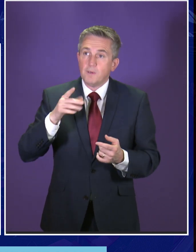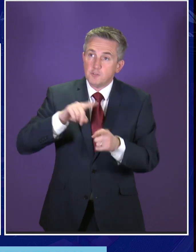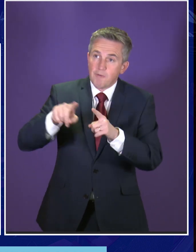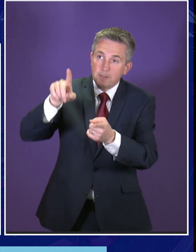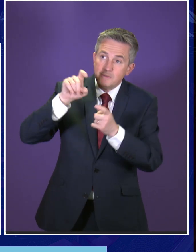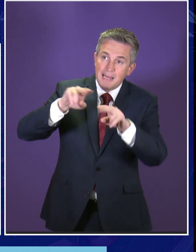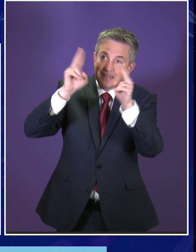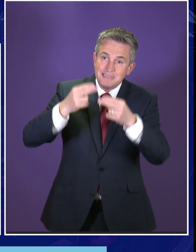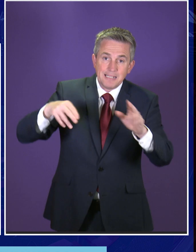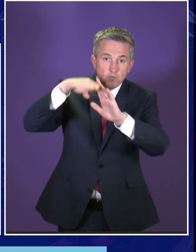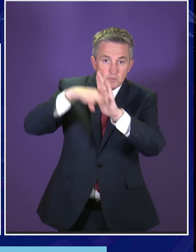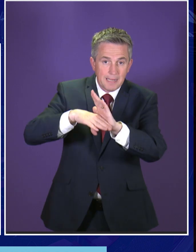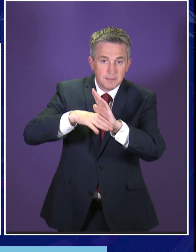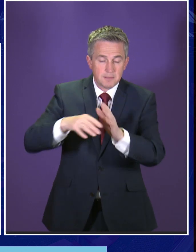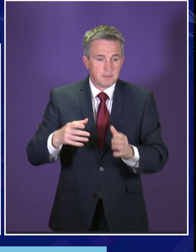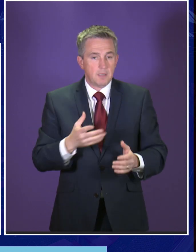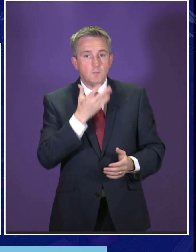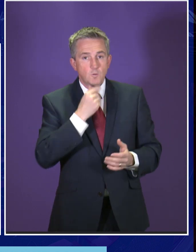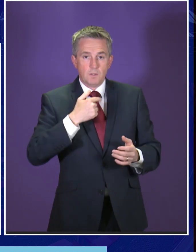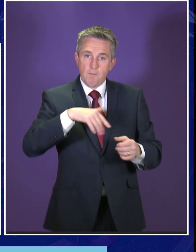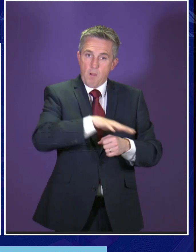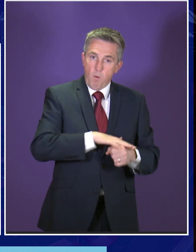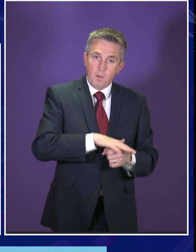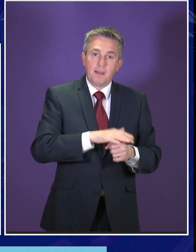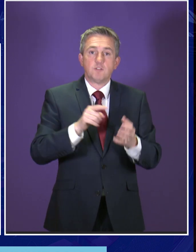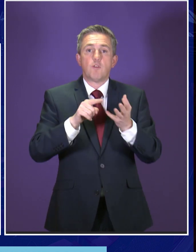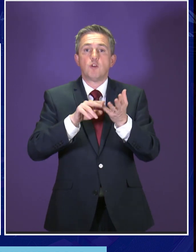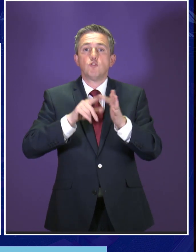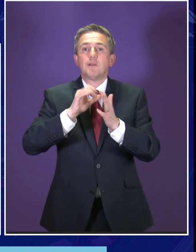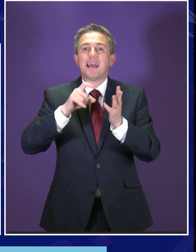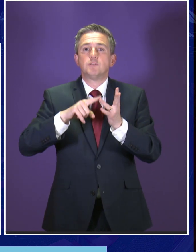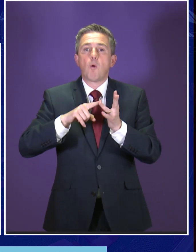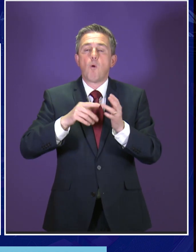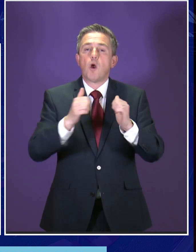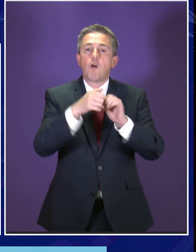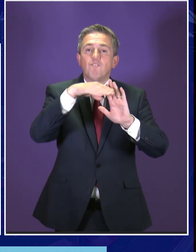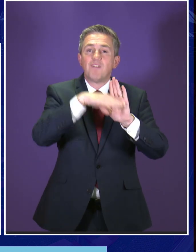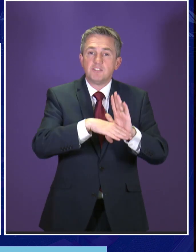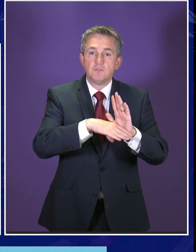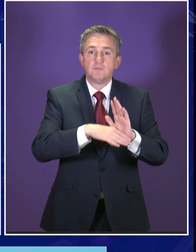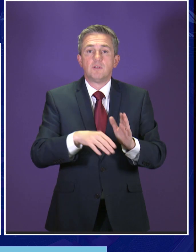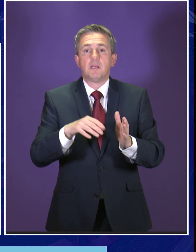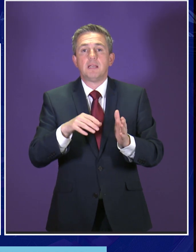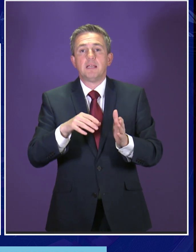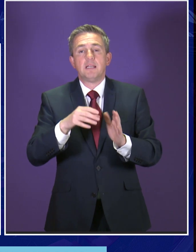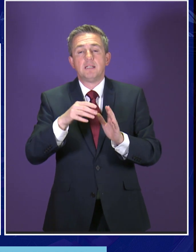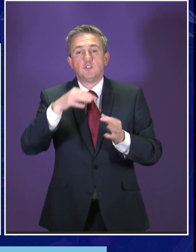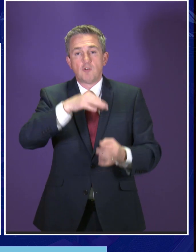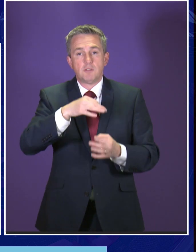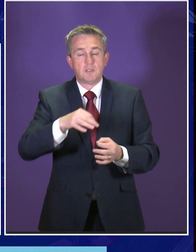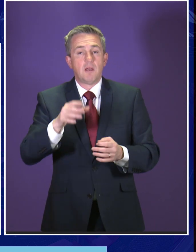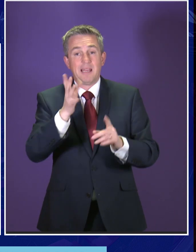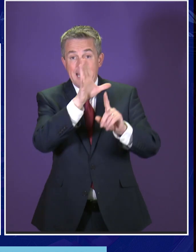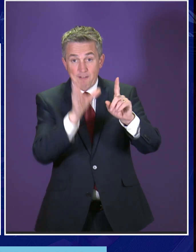setting instruments on culture such as the UNESCO conventions, the Charter on African Cultural